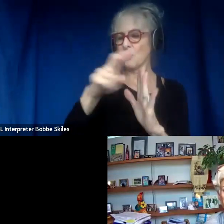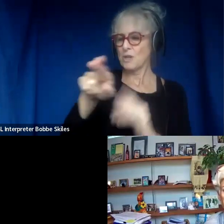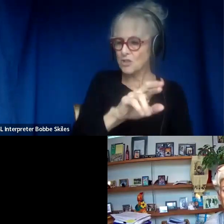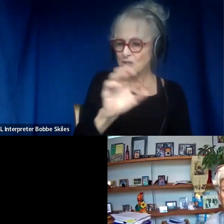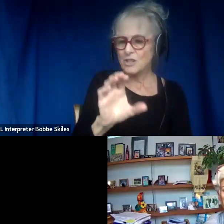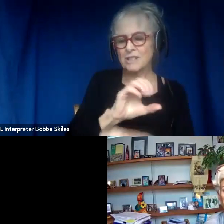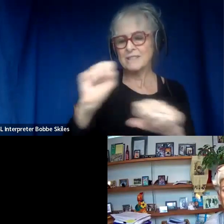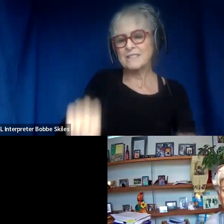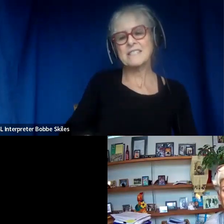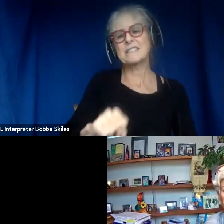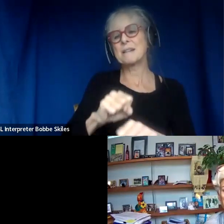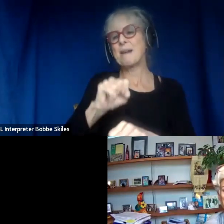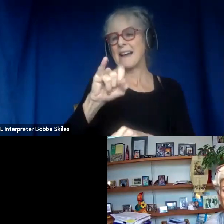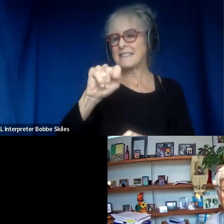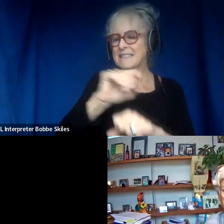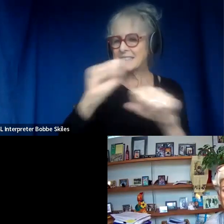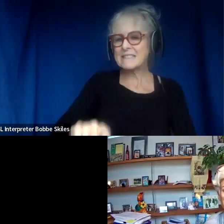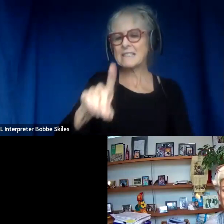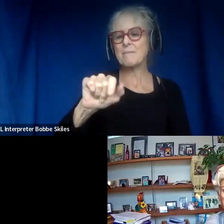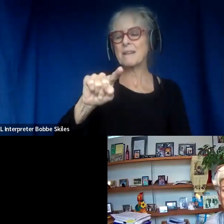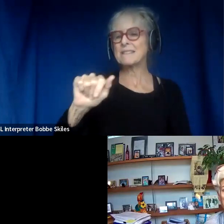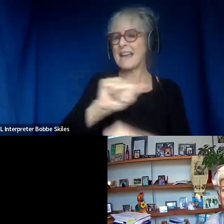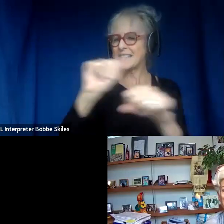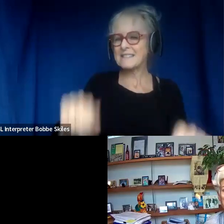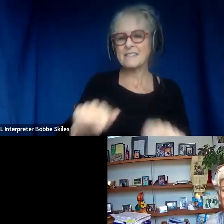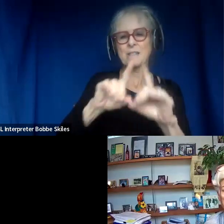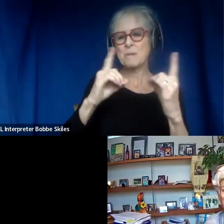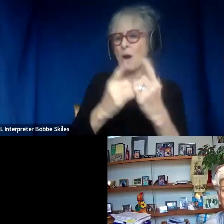data reporting systems as they relate to the department's systems.